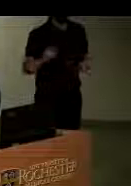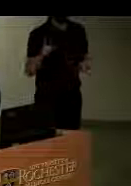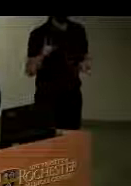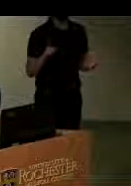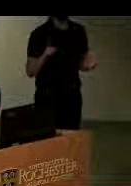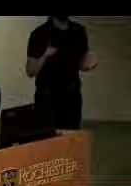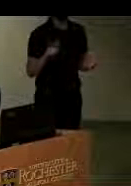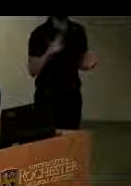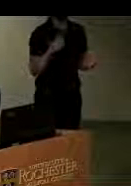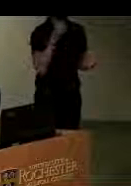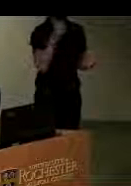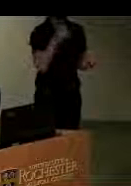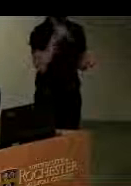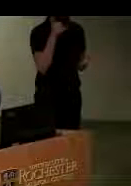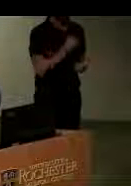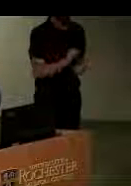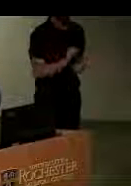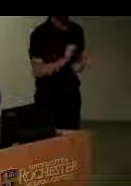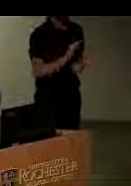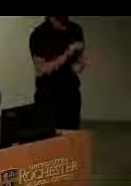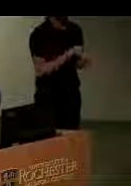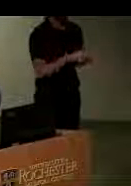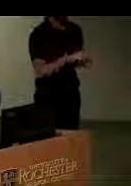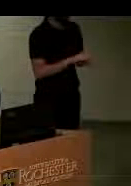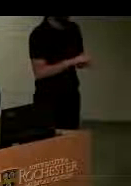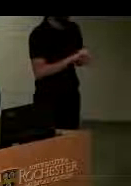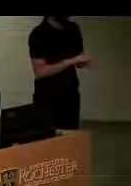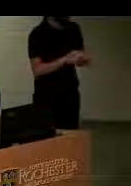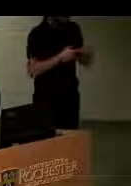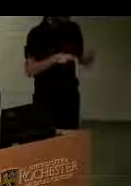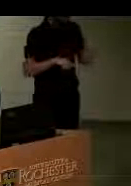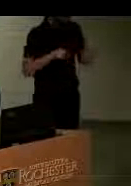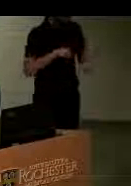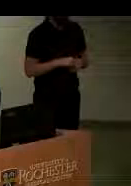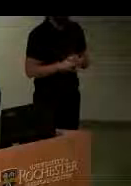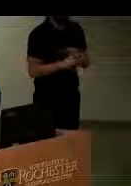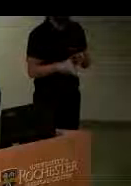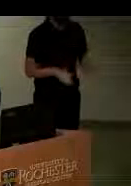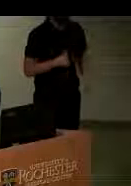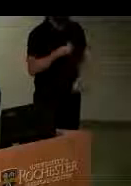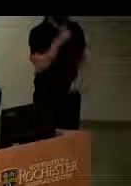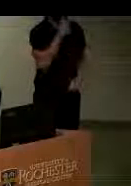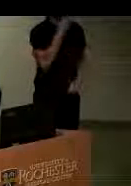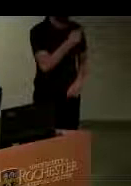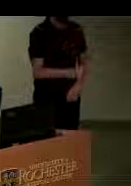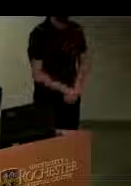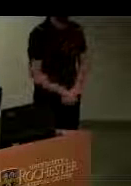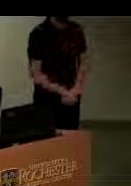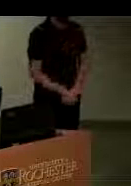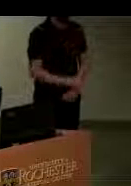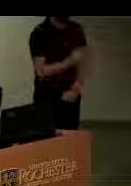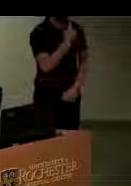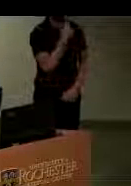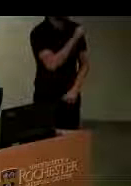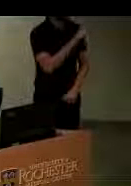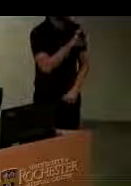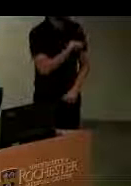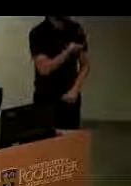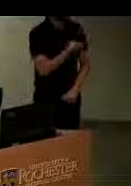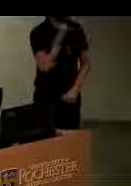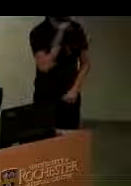she would call up and say, if you type on your computer while I am in the room, I will not see you. Just tell me yes or no and don't lie